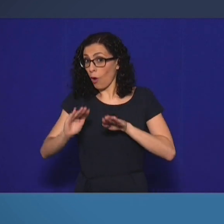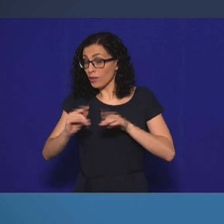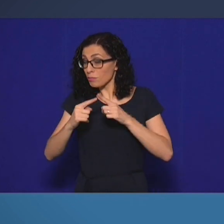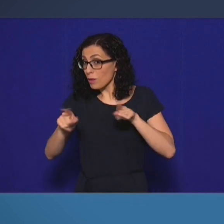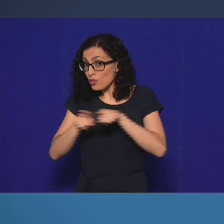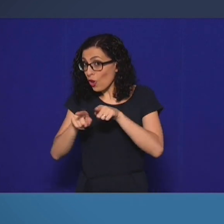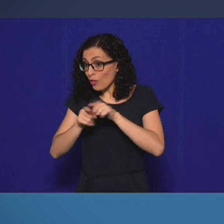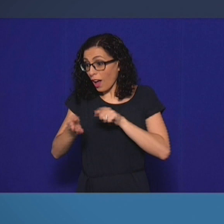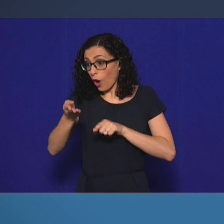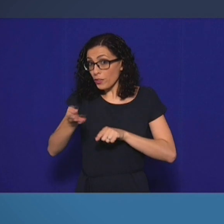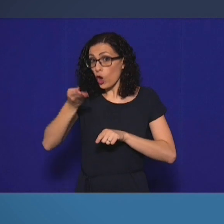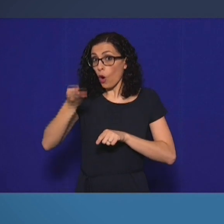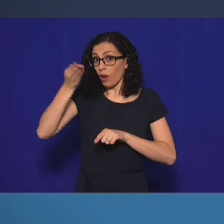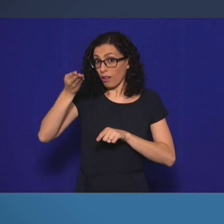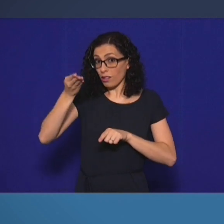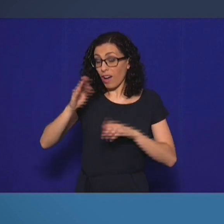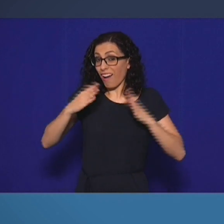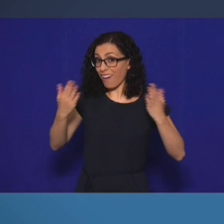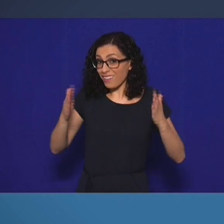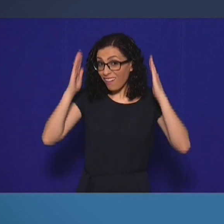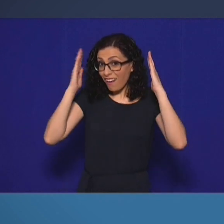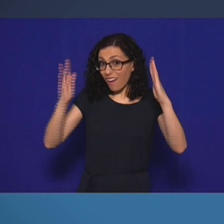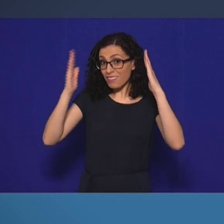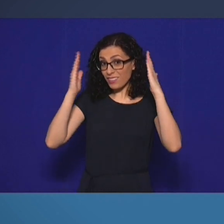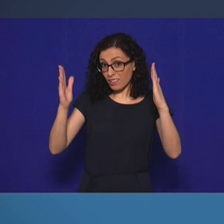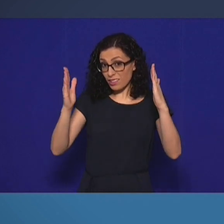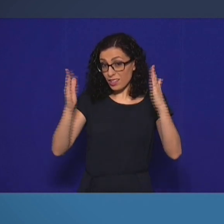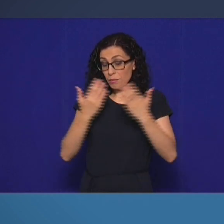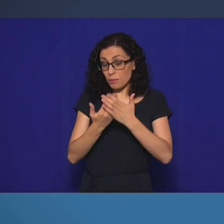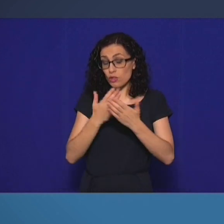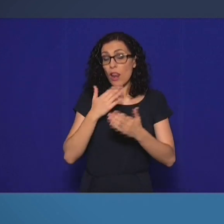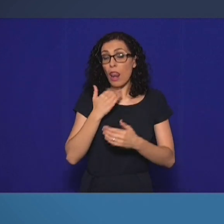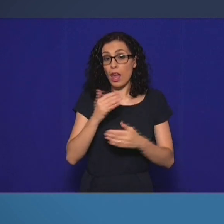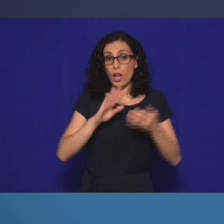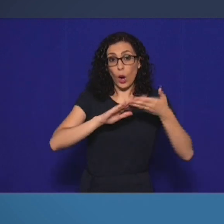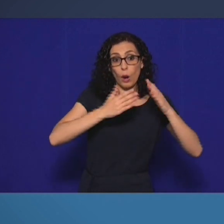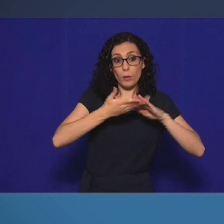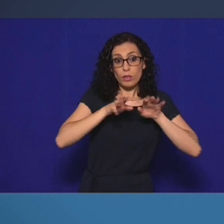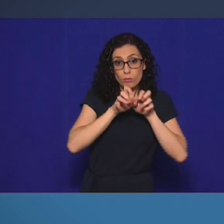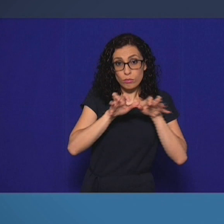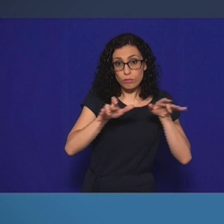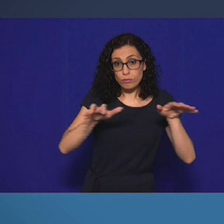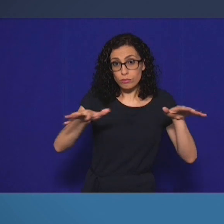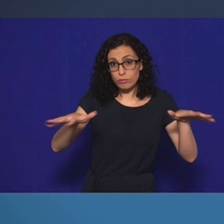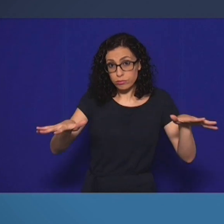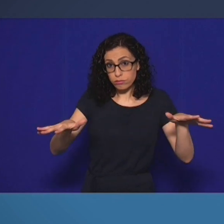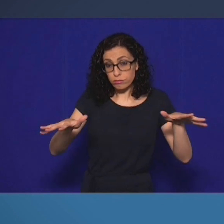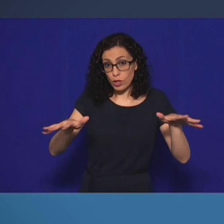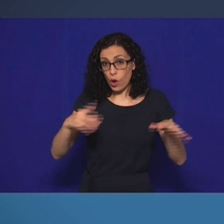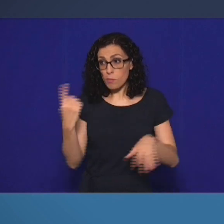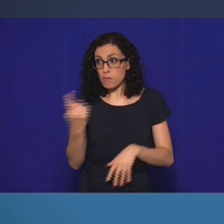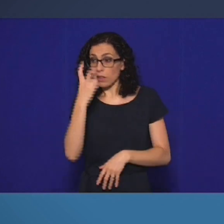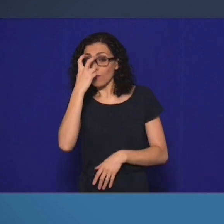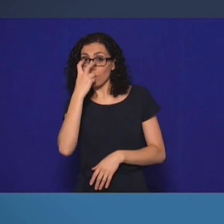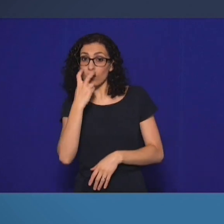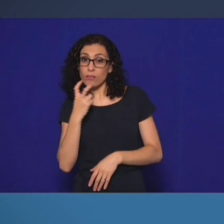għandna fil-popolazzjoni tagħna biex kemm jista' jkun innaqsu t-trasmissjoni fil-komunità u wkoll li aħna jkollna n-nies vulnerabbli